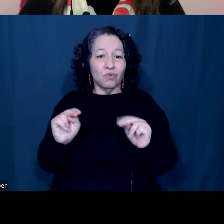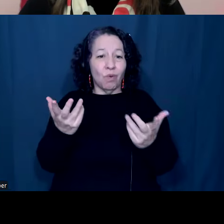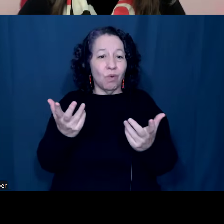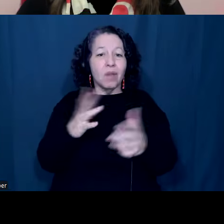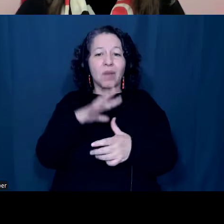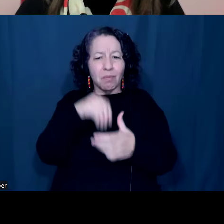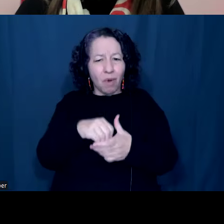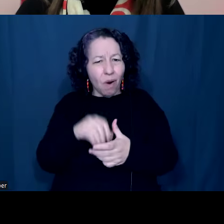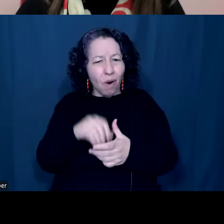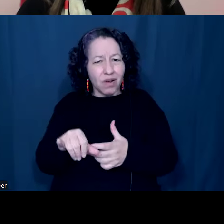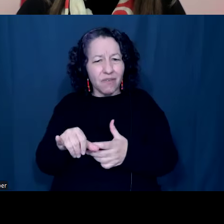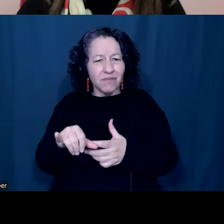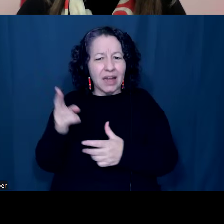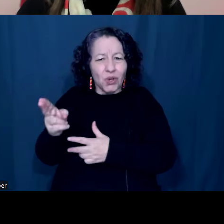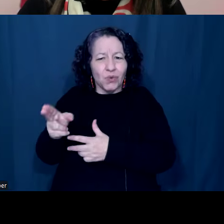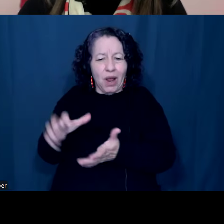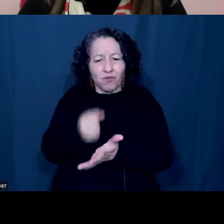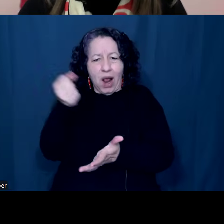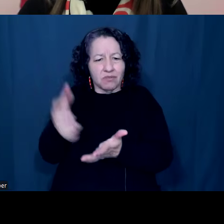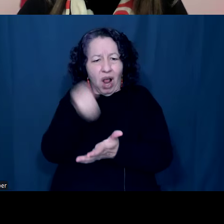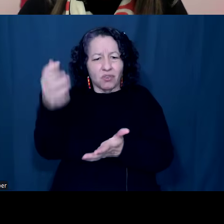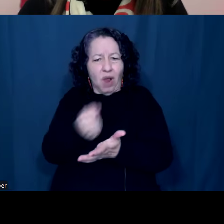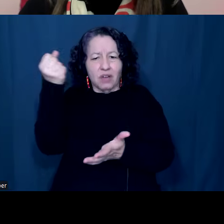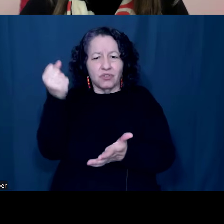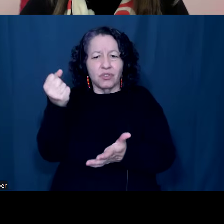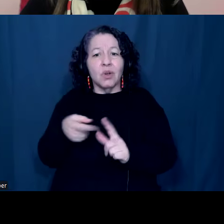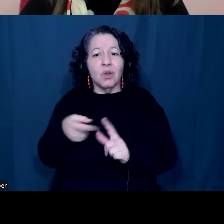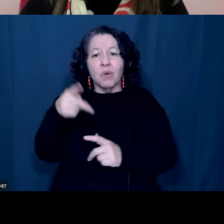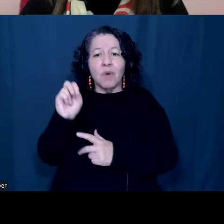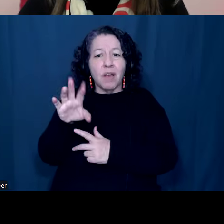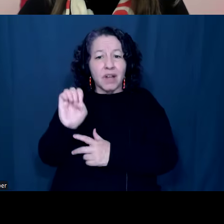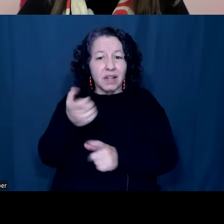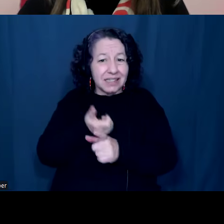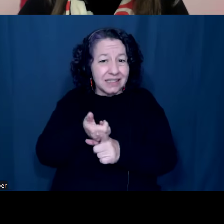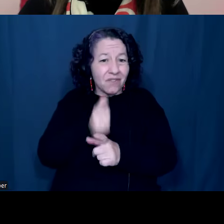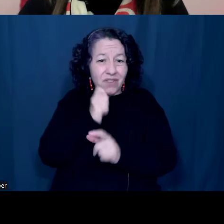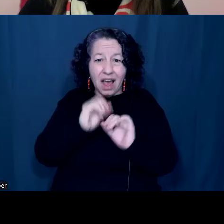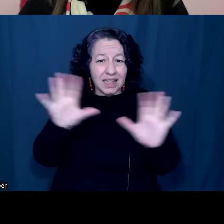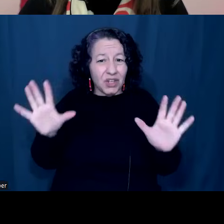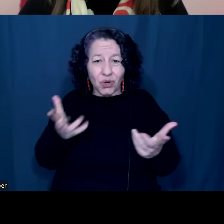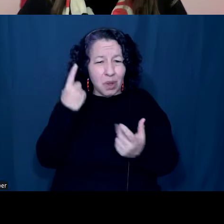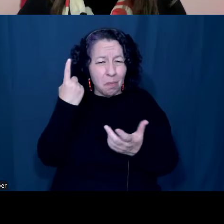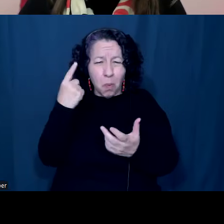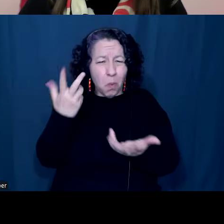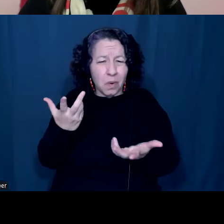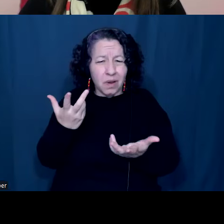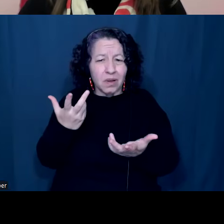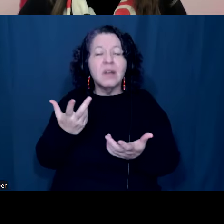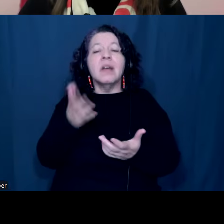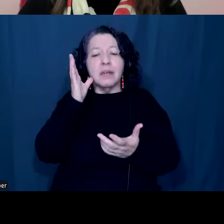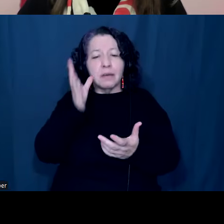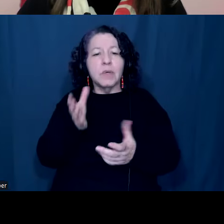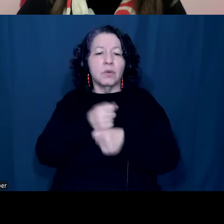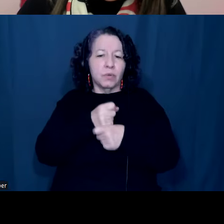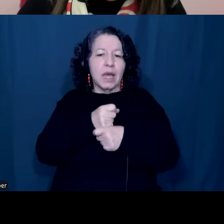When provenance is unclear, it can create additional burdens for Native